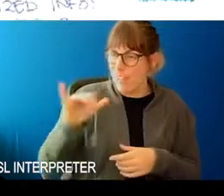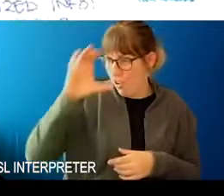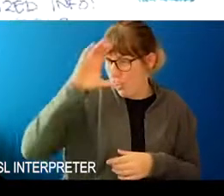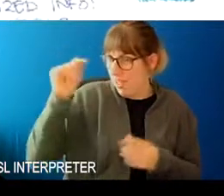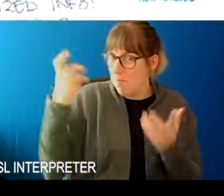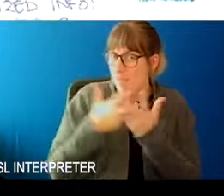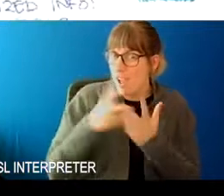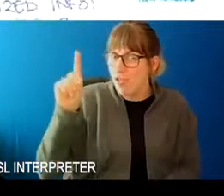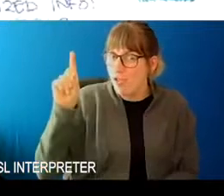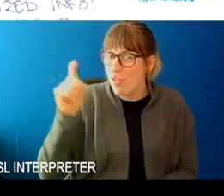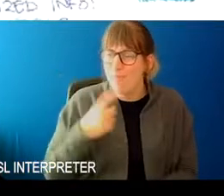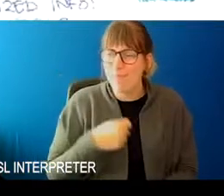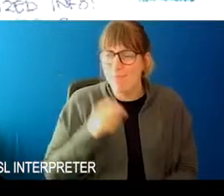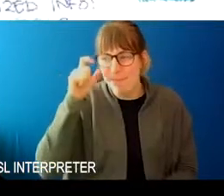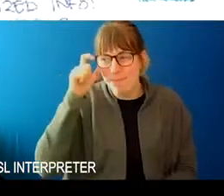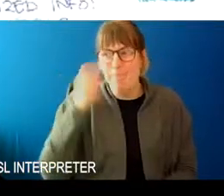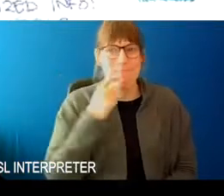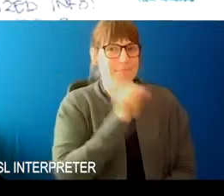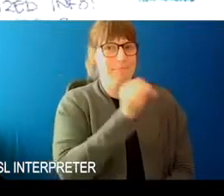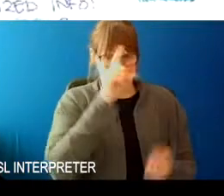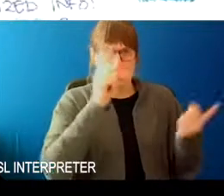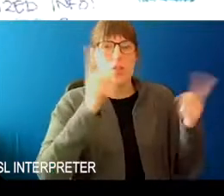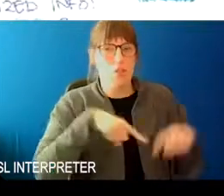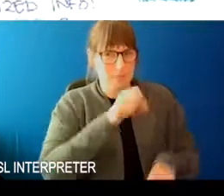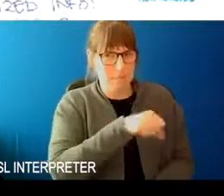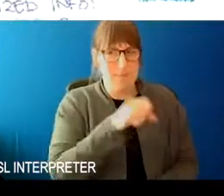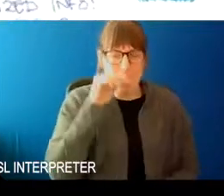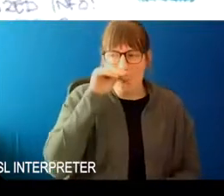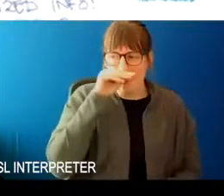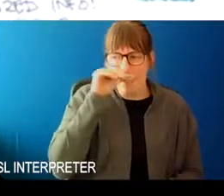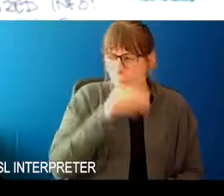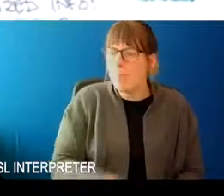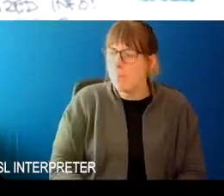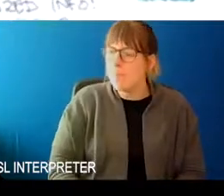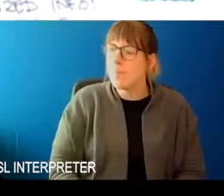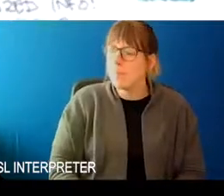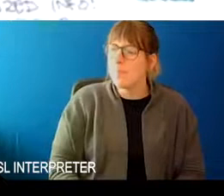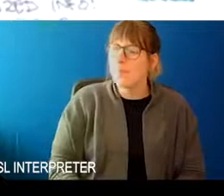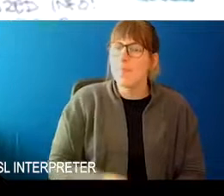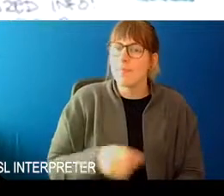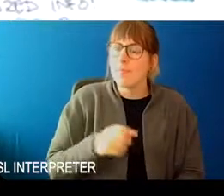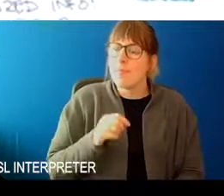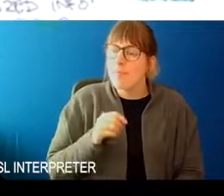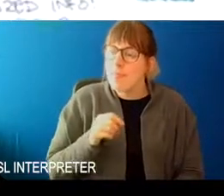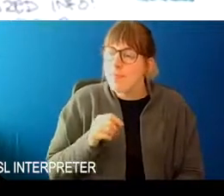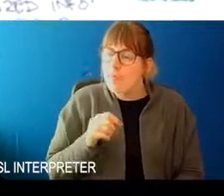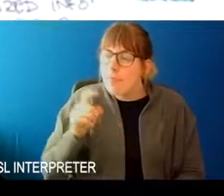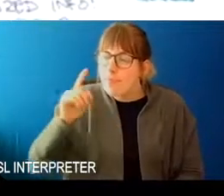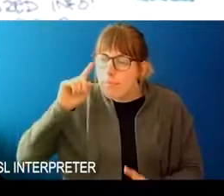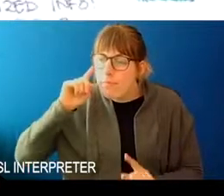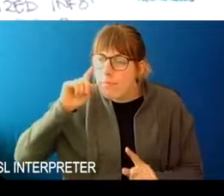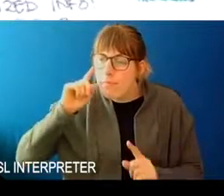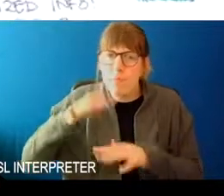bring things together is a good concept? Yeah, I totally agree on that. Yeah, yeah.